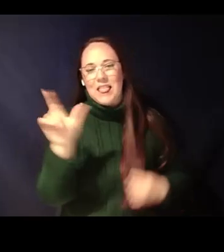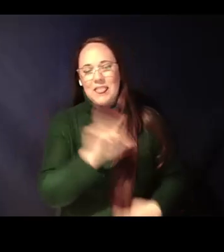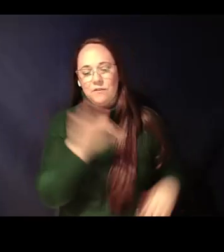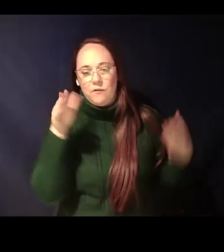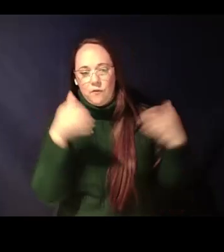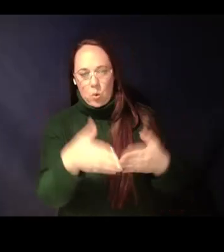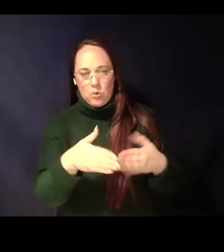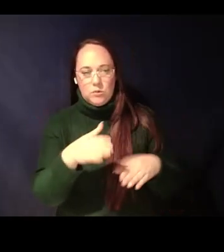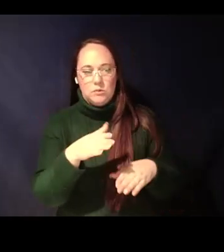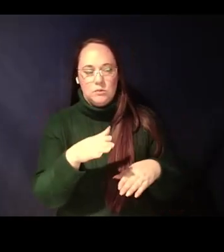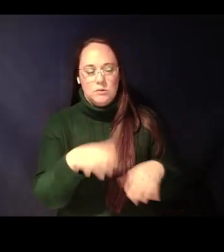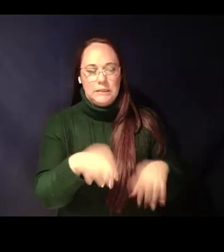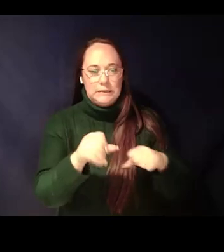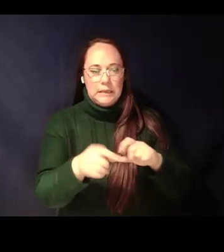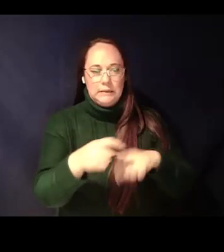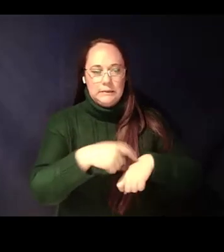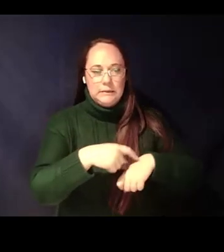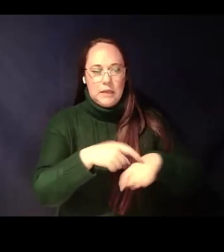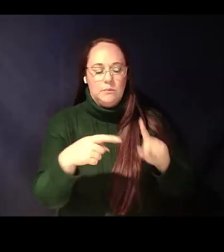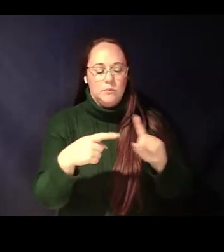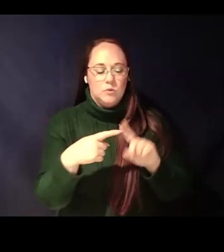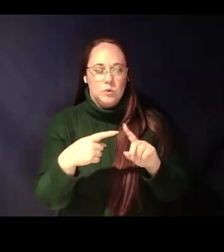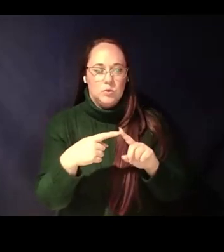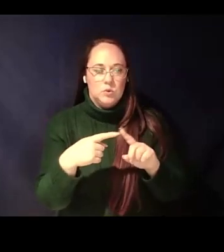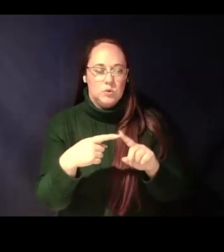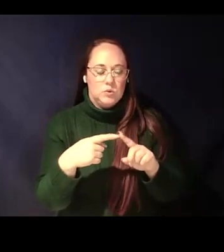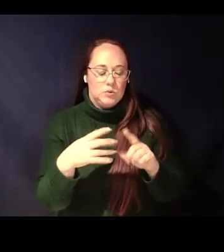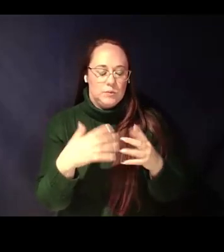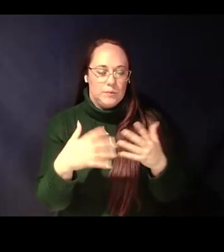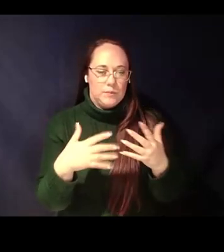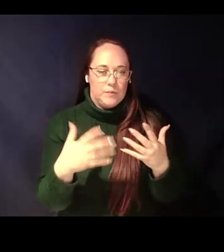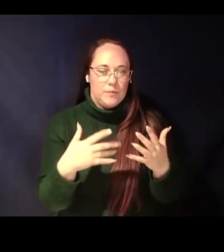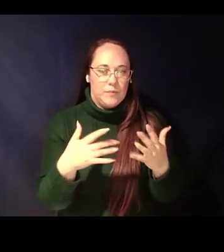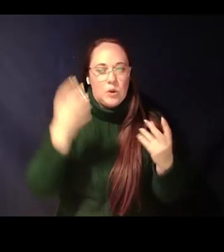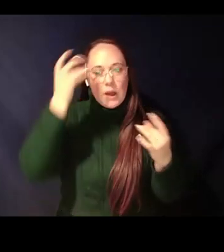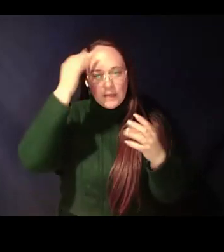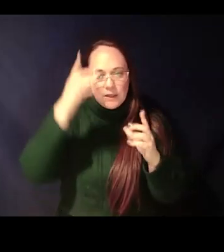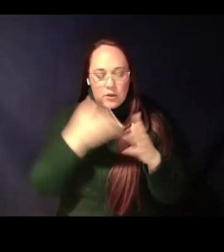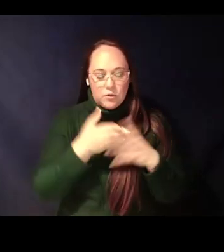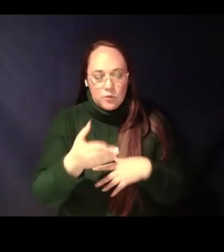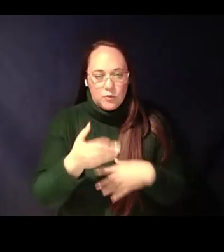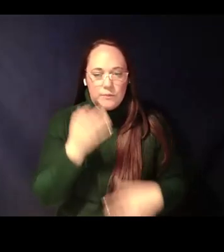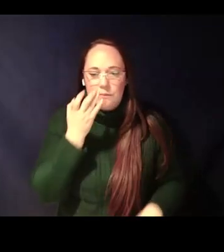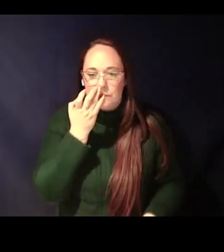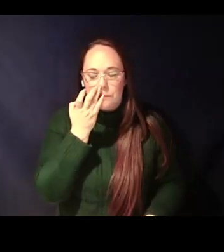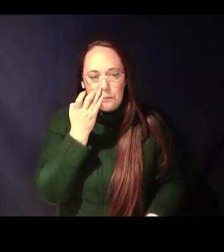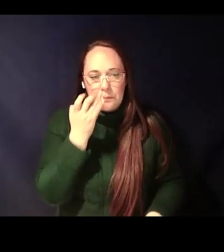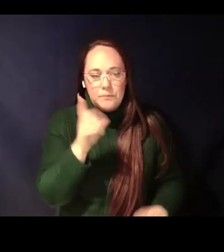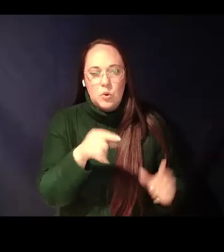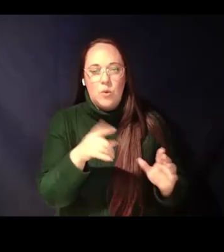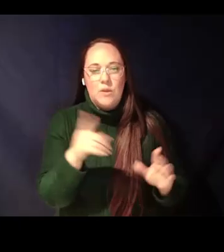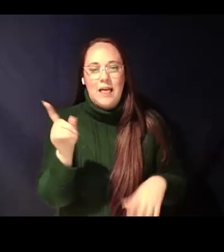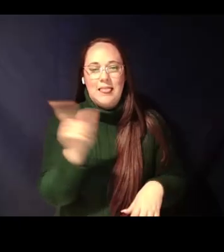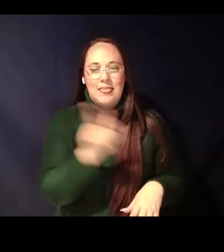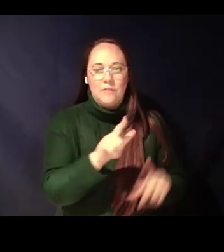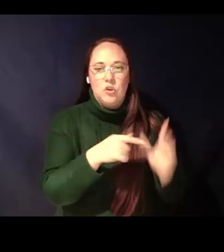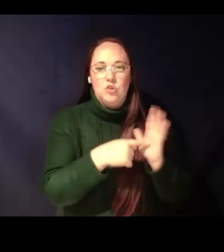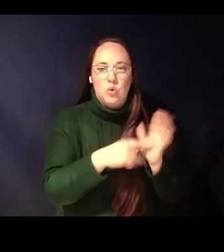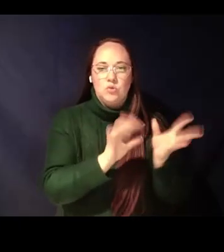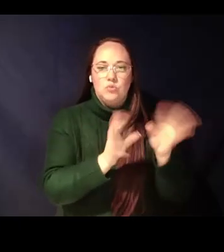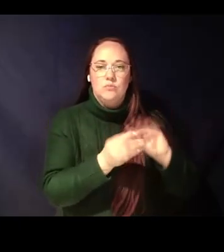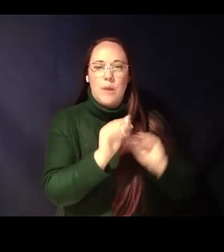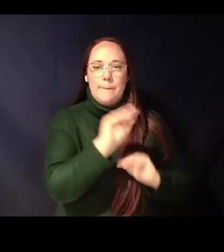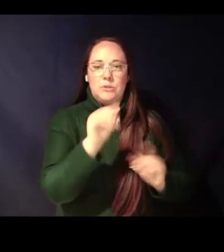take a minute to think it through. shows the cumulative percentage change